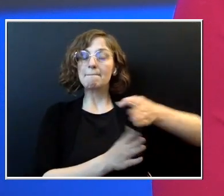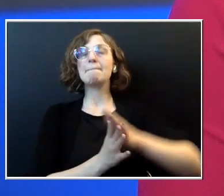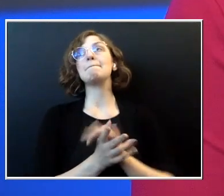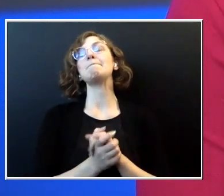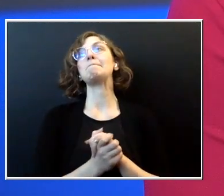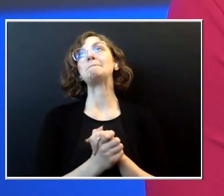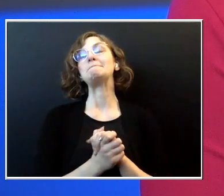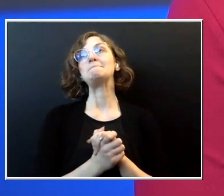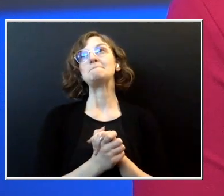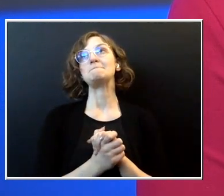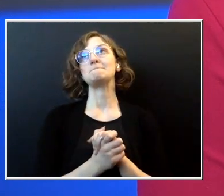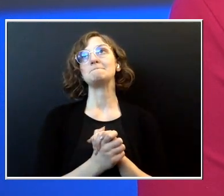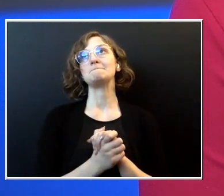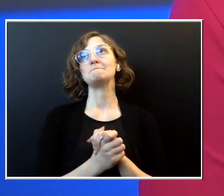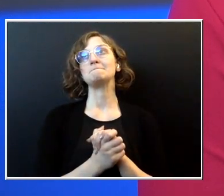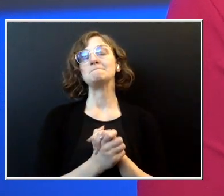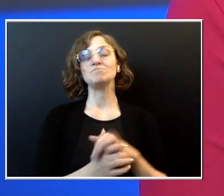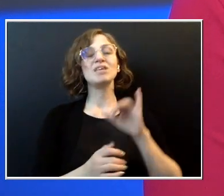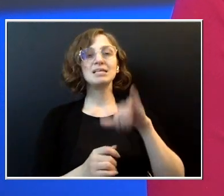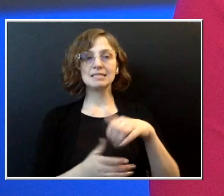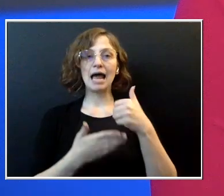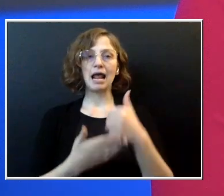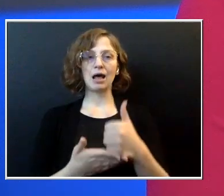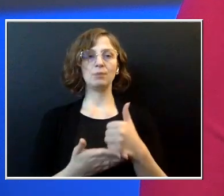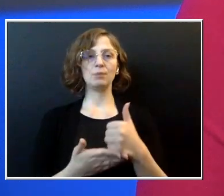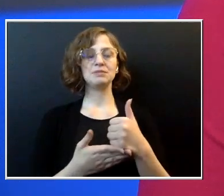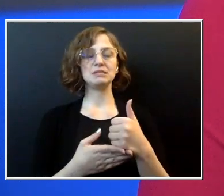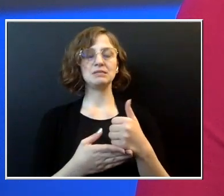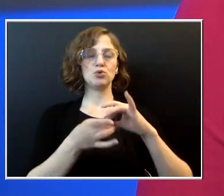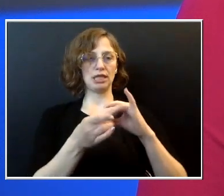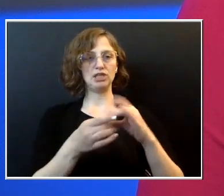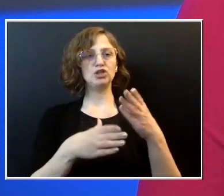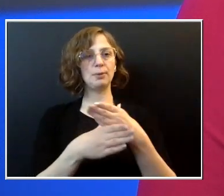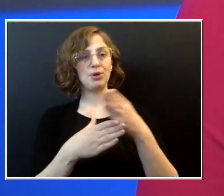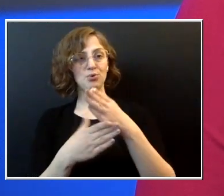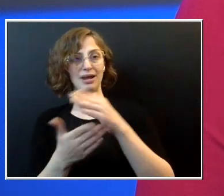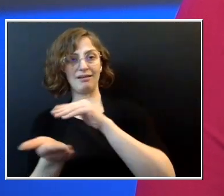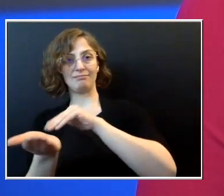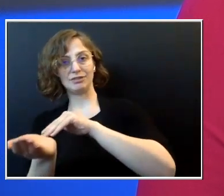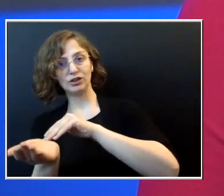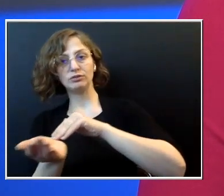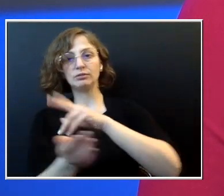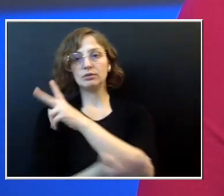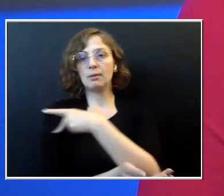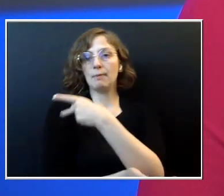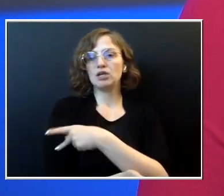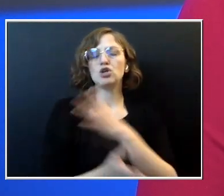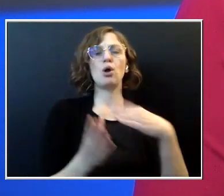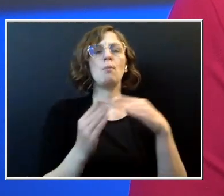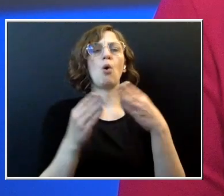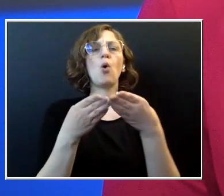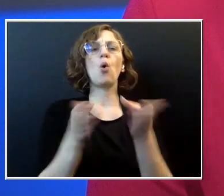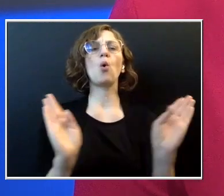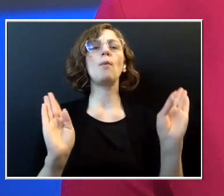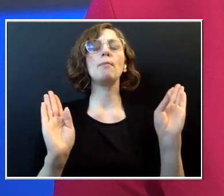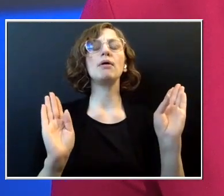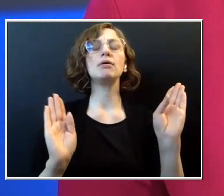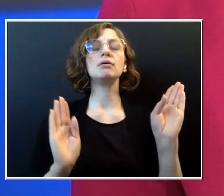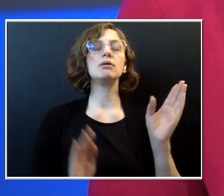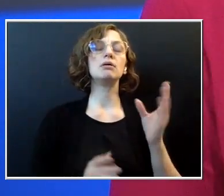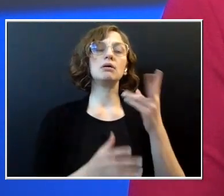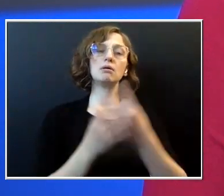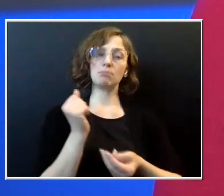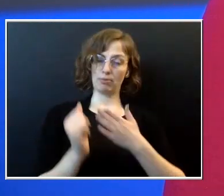relationships more open, I think. I think the parts that both Dr. Sabio and Dr.